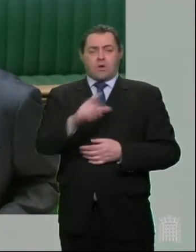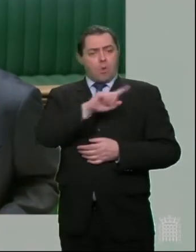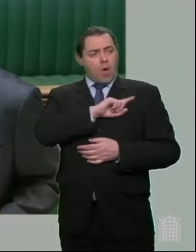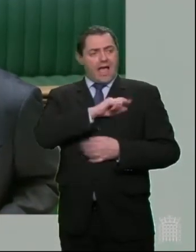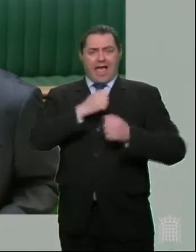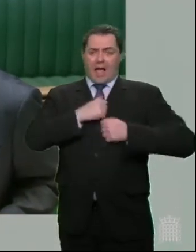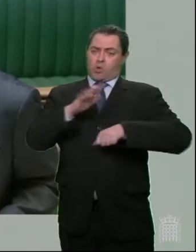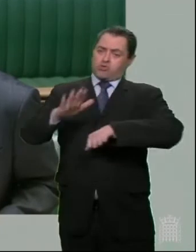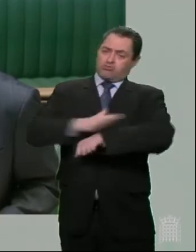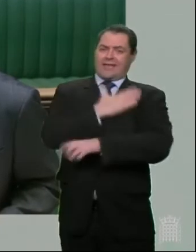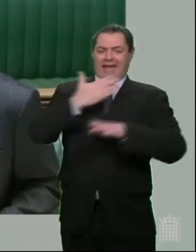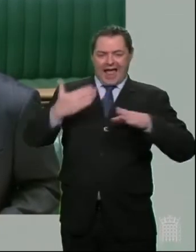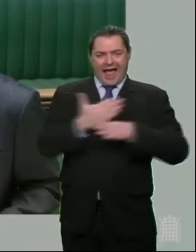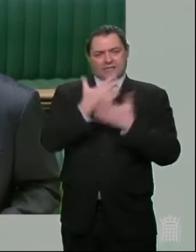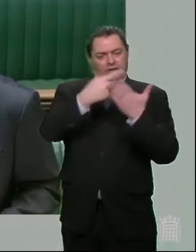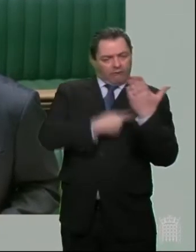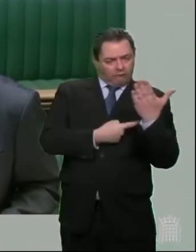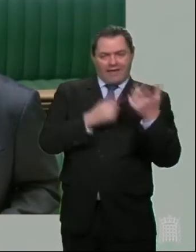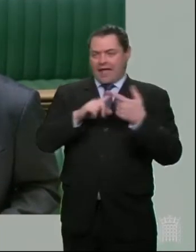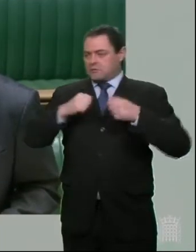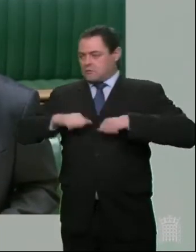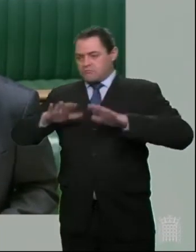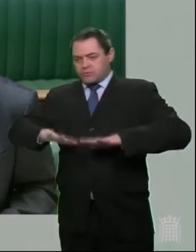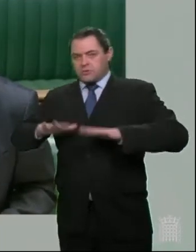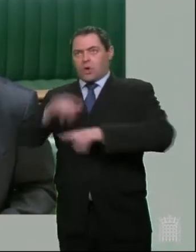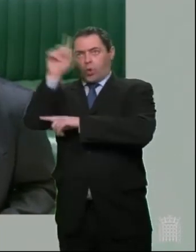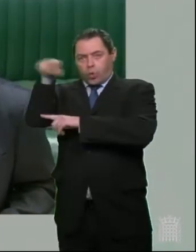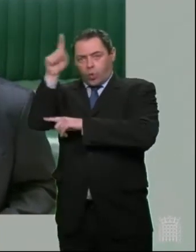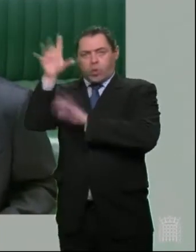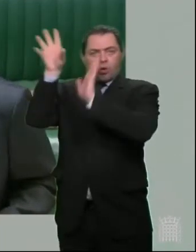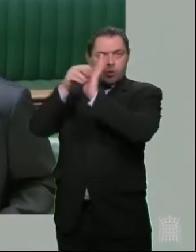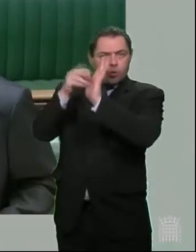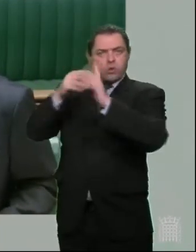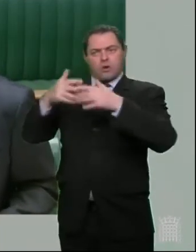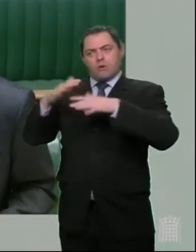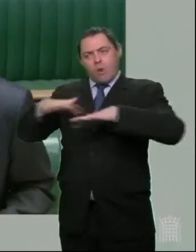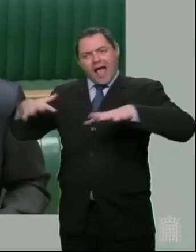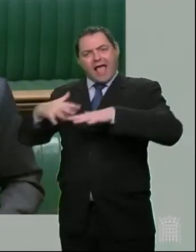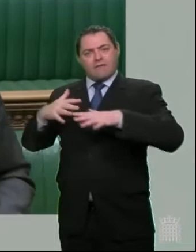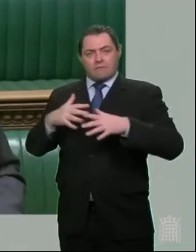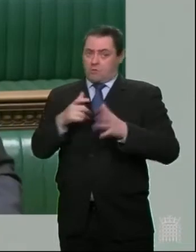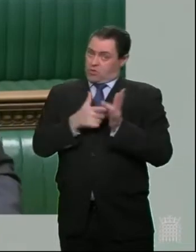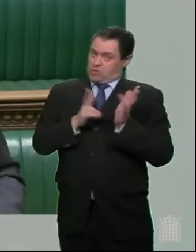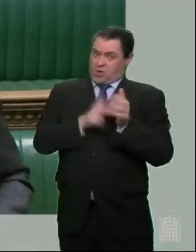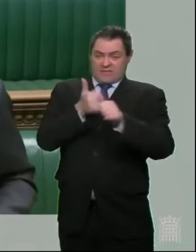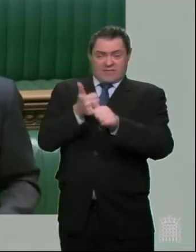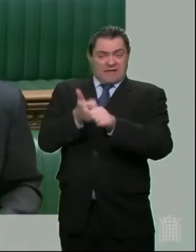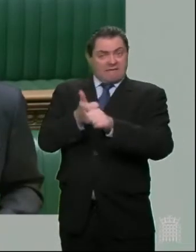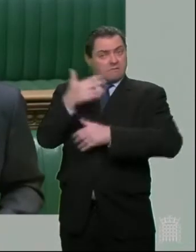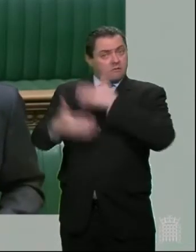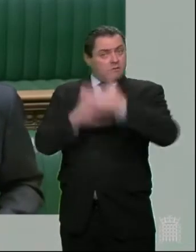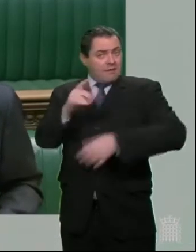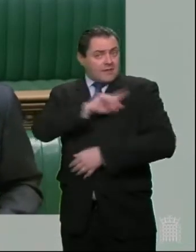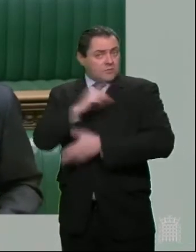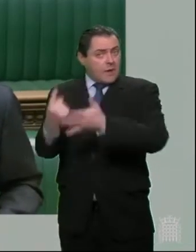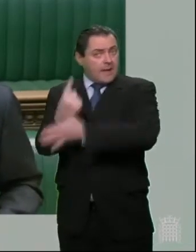green, active, technologically optimistic policies driven by Conservative governments. And I'm very, very proud of it. I'm also proud of